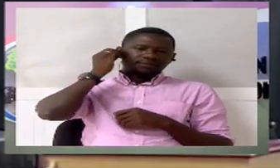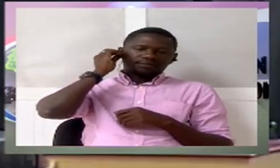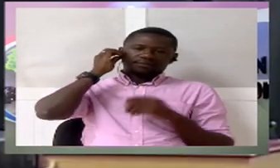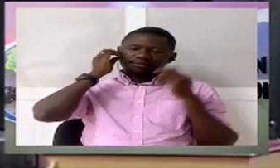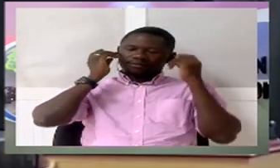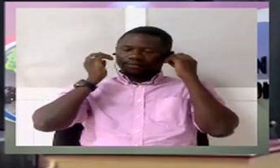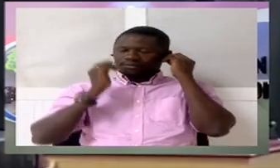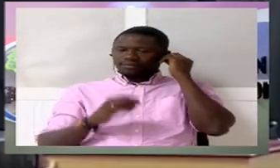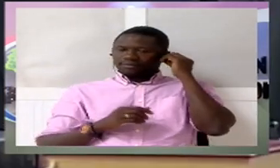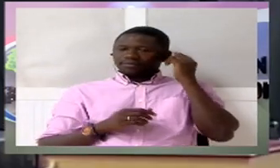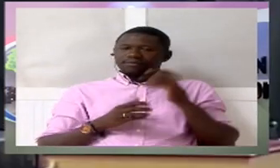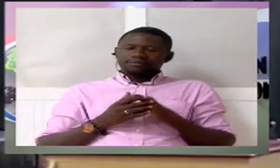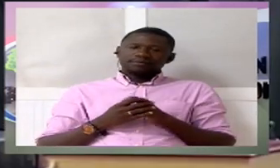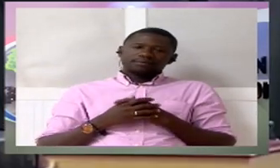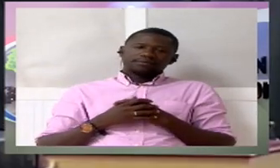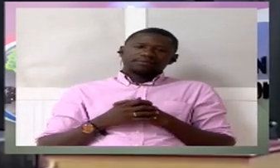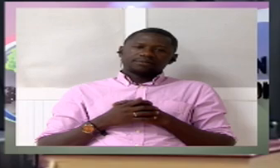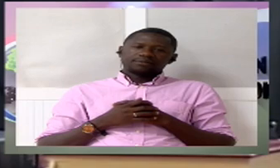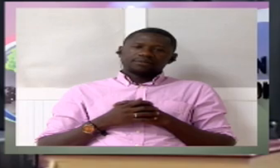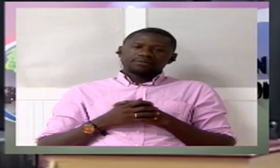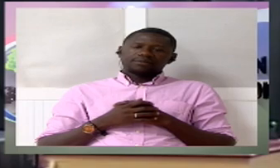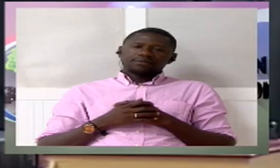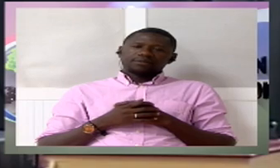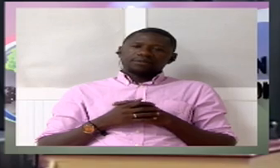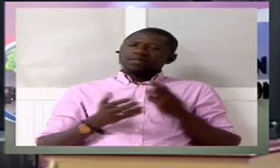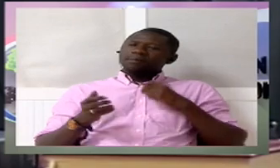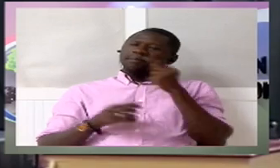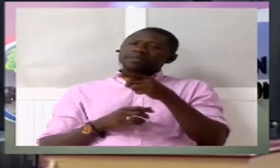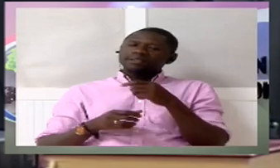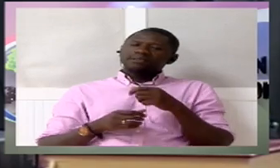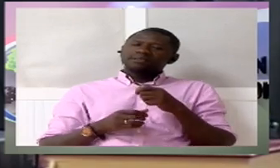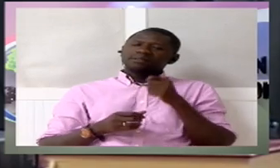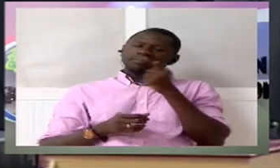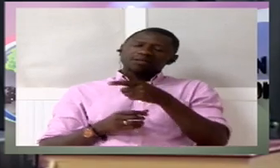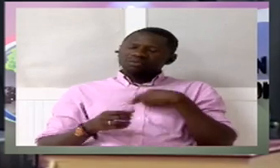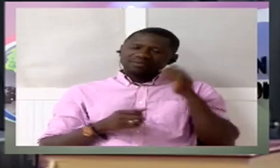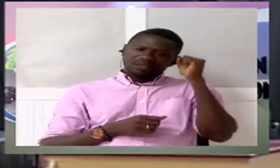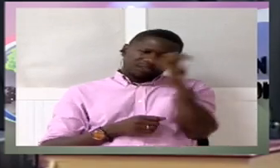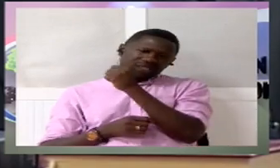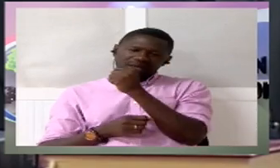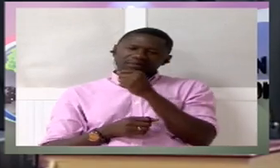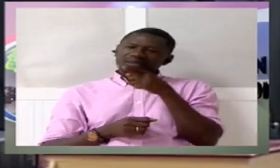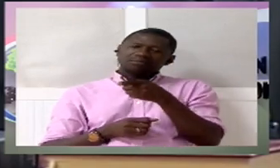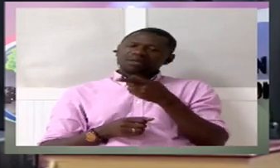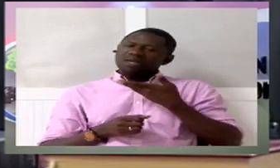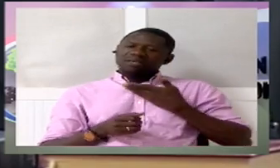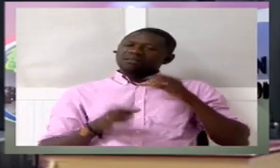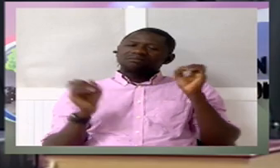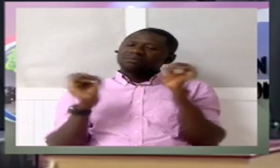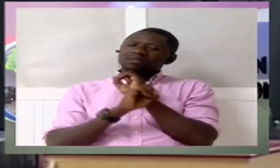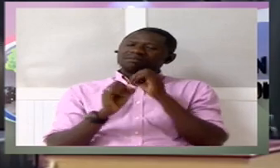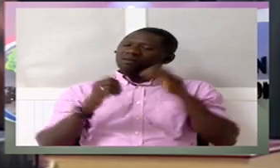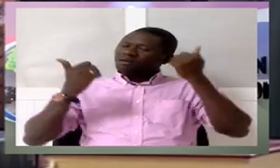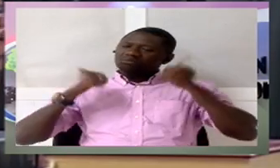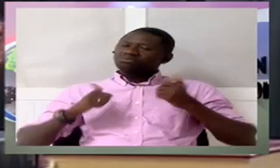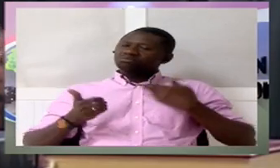fanale. Paying the price of a crime. Ka julojo kura me alanko barakuwa la ket menketa I have never